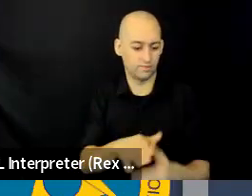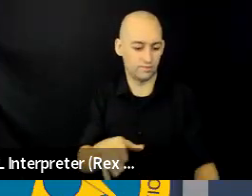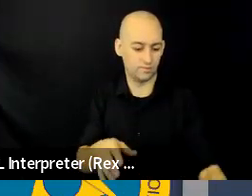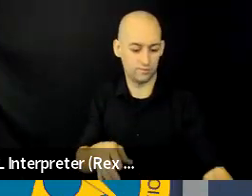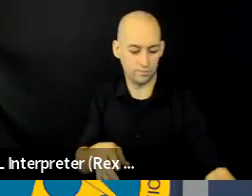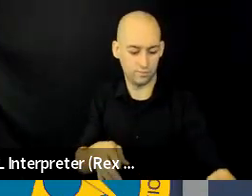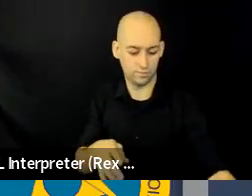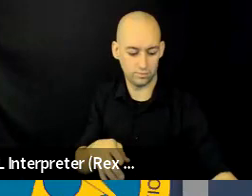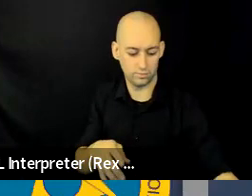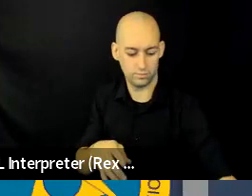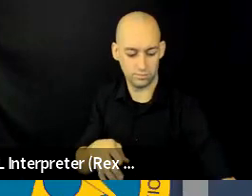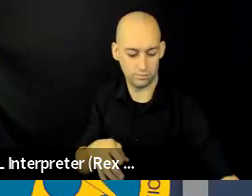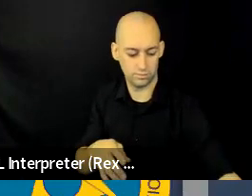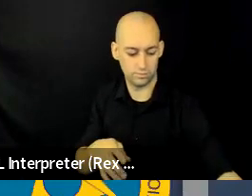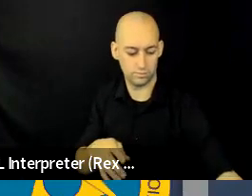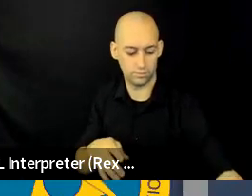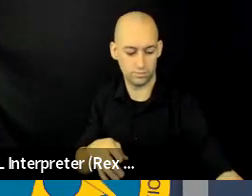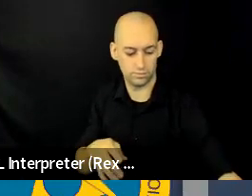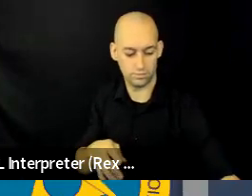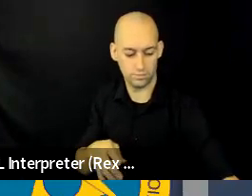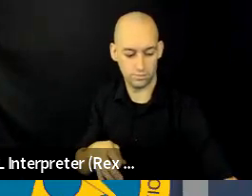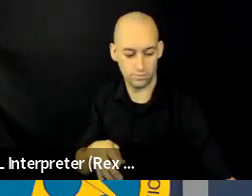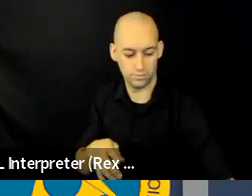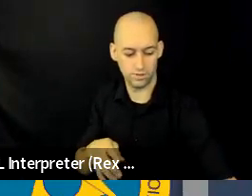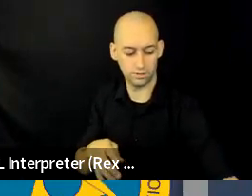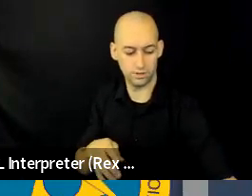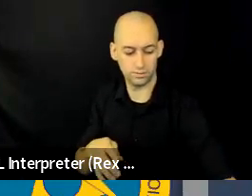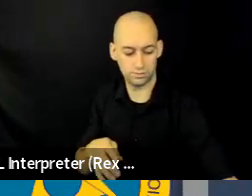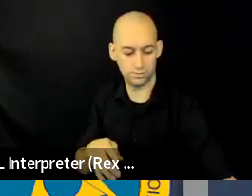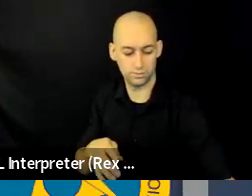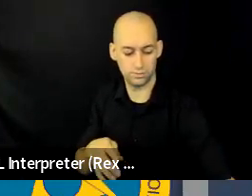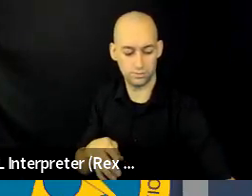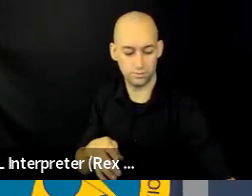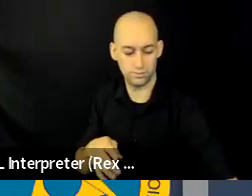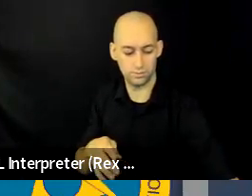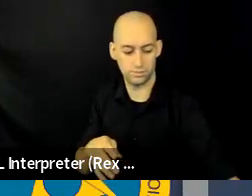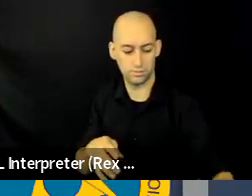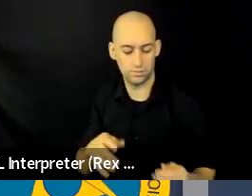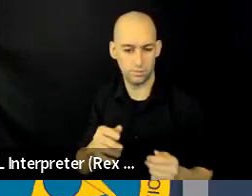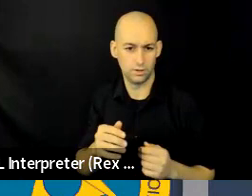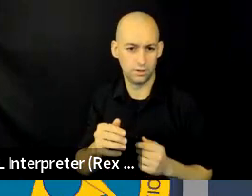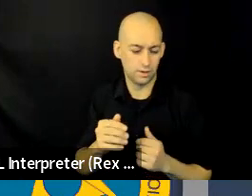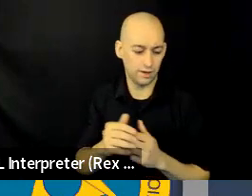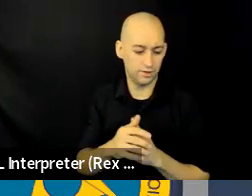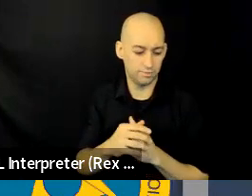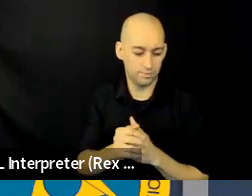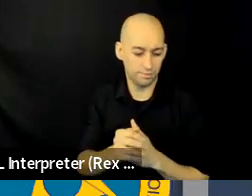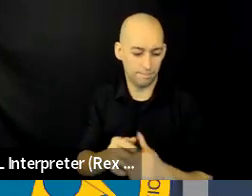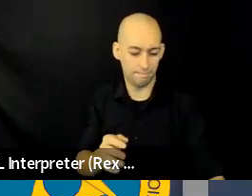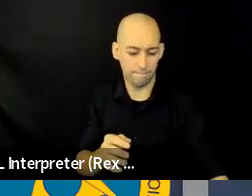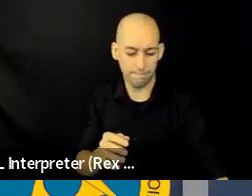VMT. And I'd just like to say that, you know, the few of us here